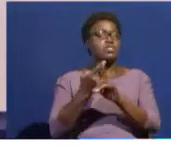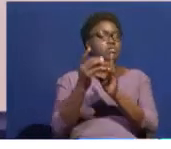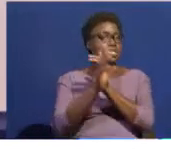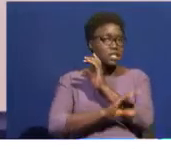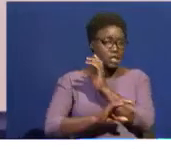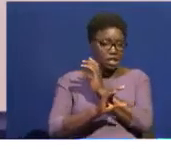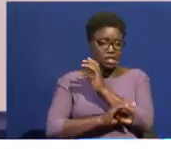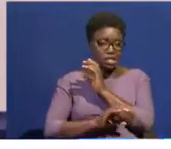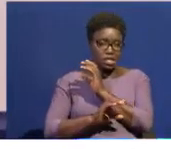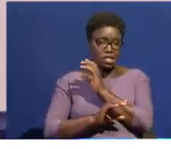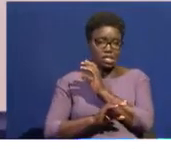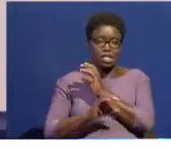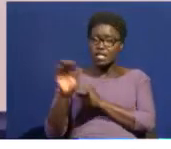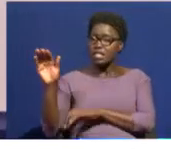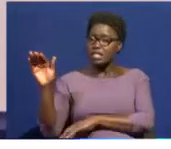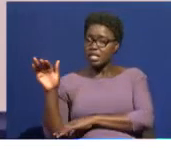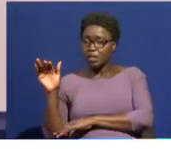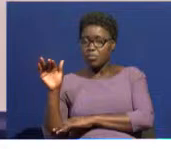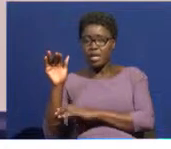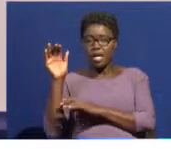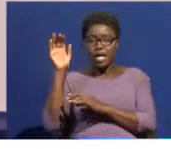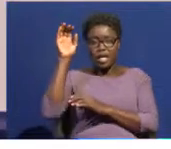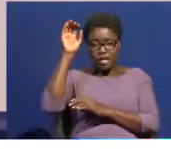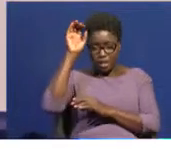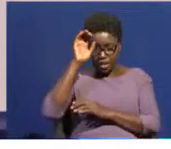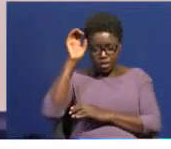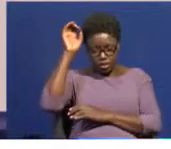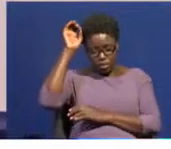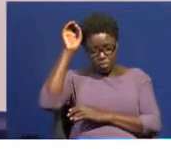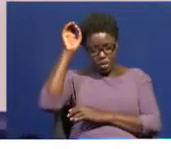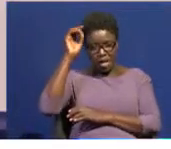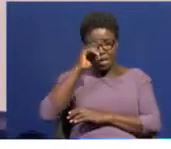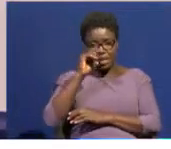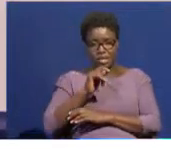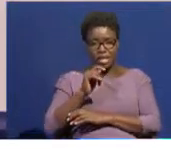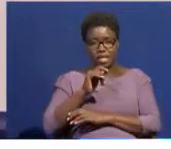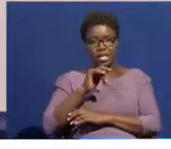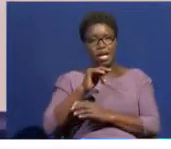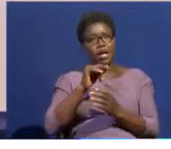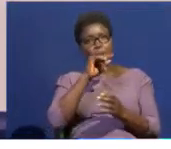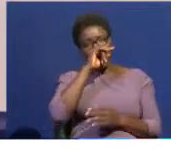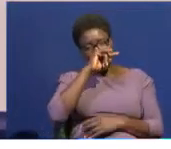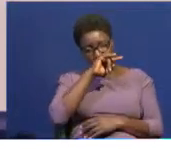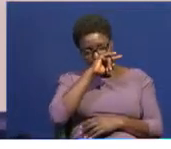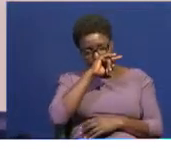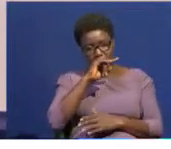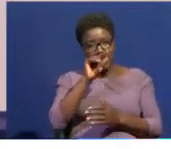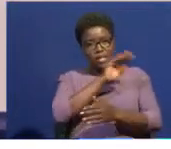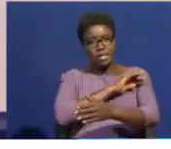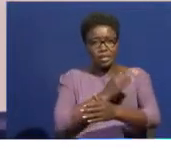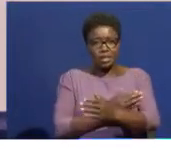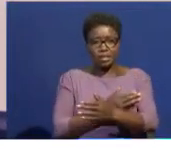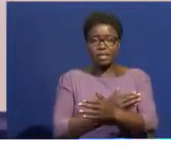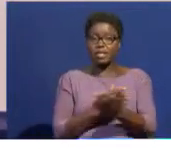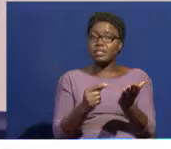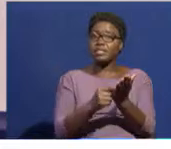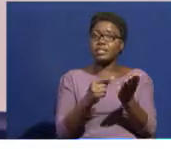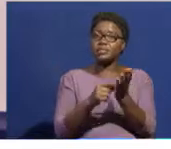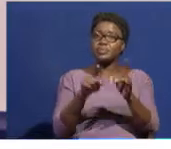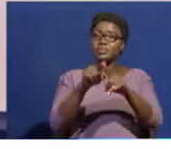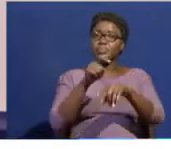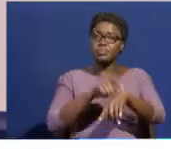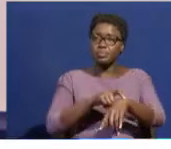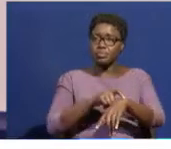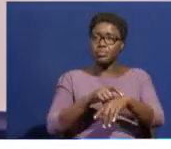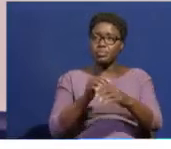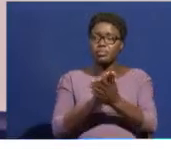countries, Zambia, Ethiopia, Tanzania, Uganda, Ghana, Nigeria, all at the same time. We are